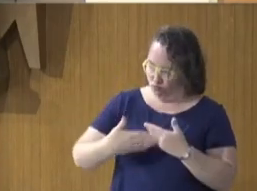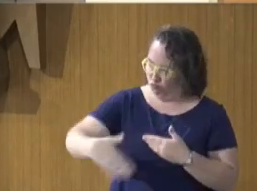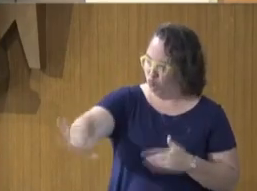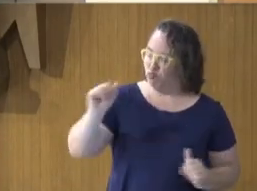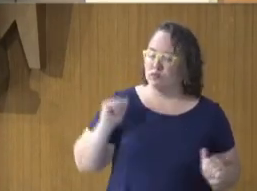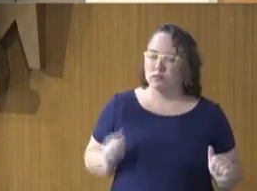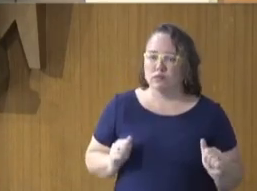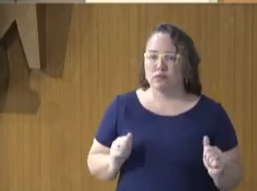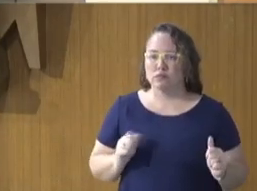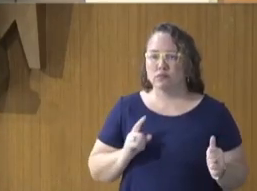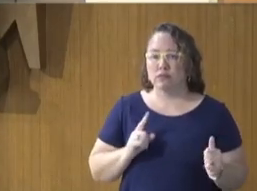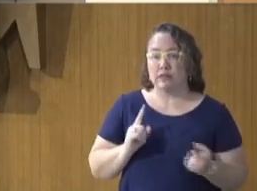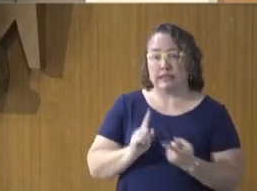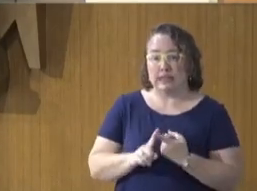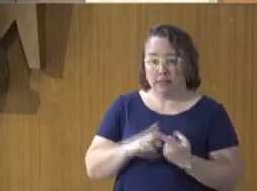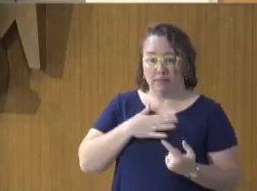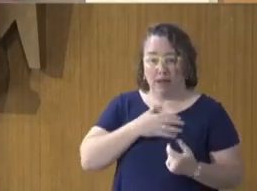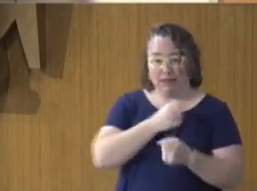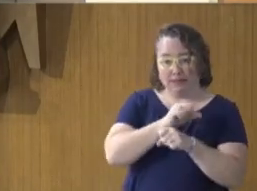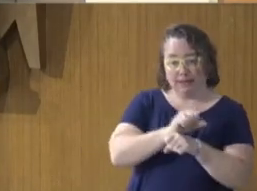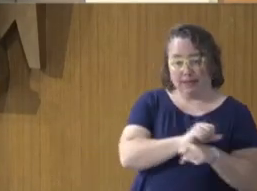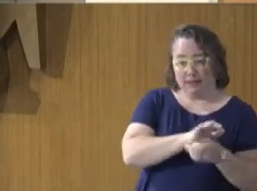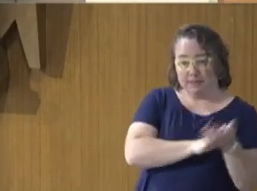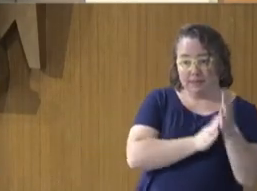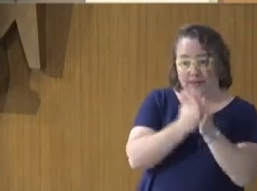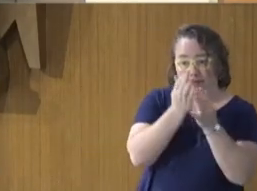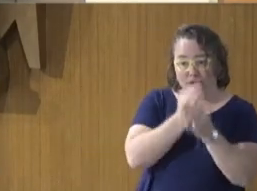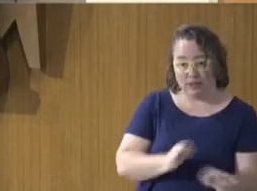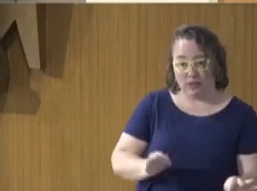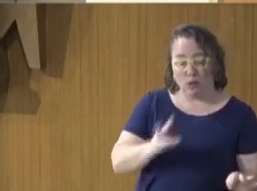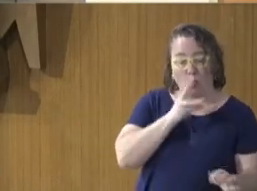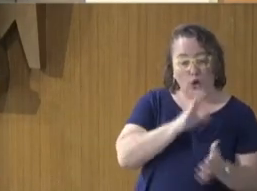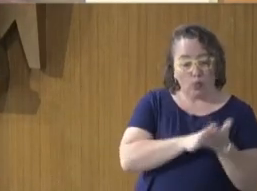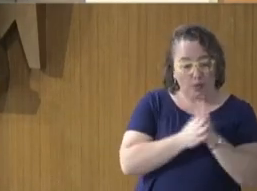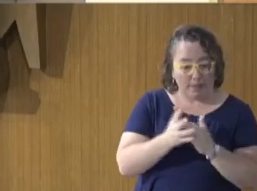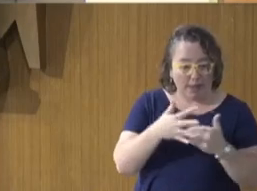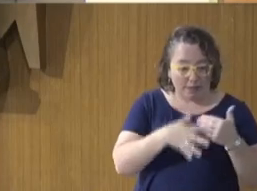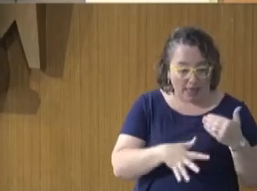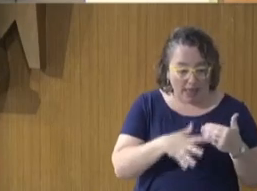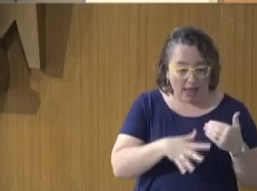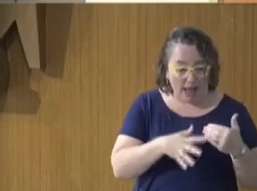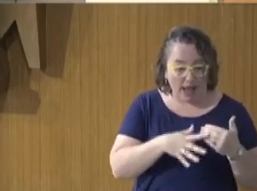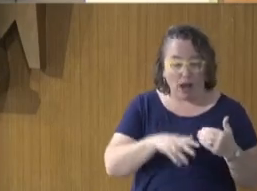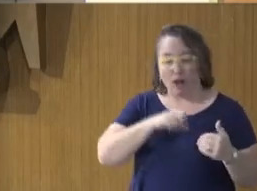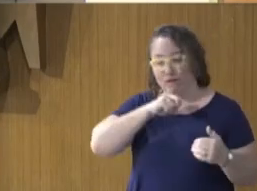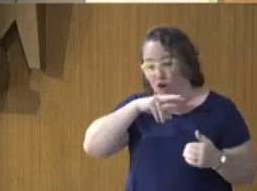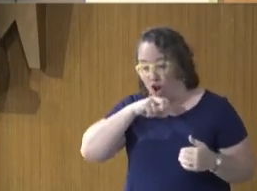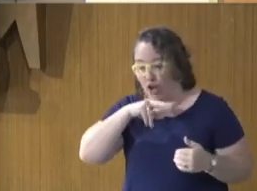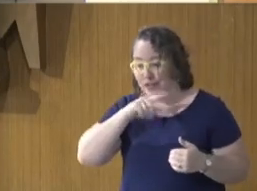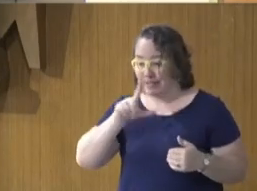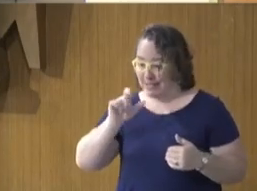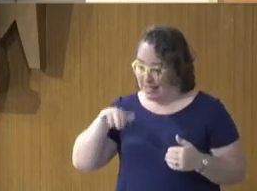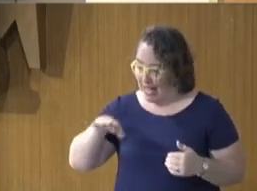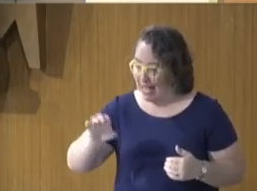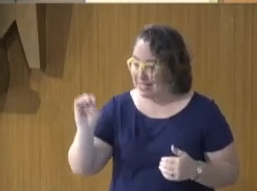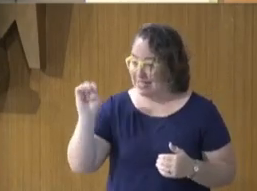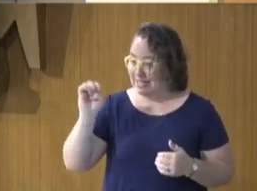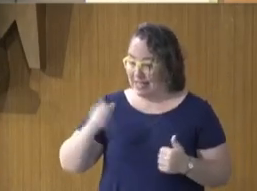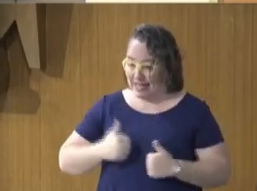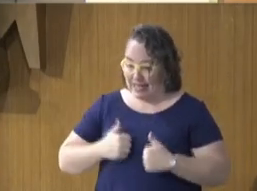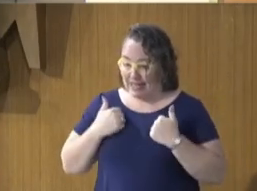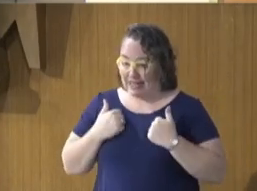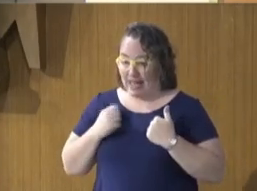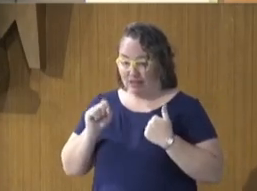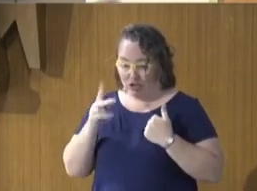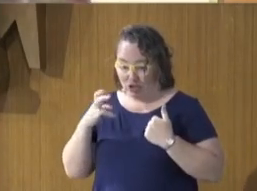his Hebrew slaves. The water will turn to blood. There will be frogs, lice, your livestock will